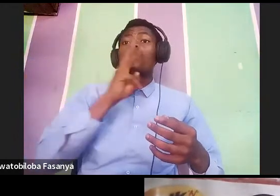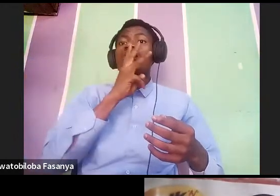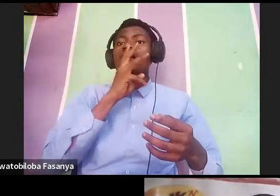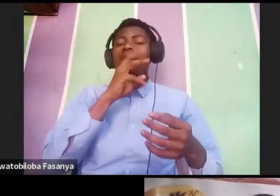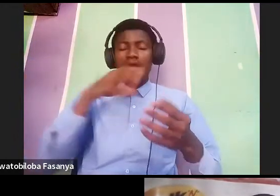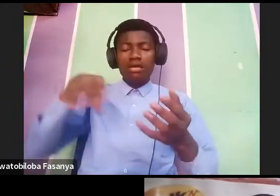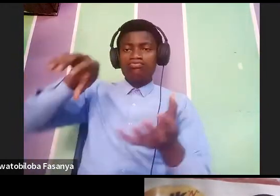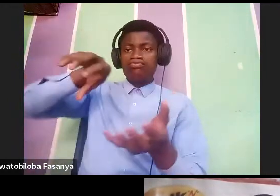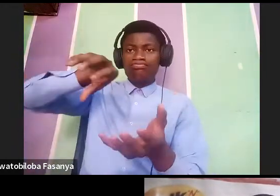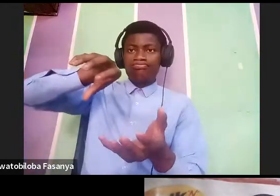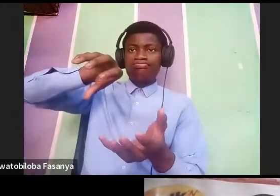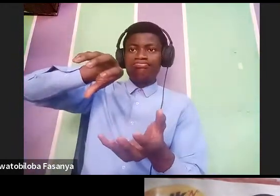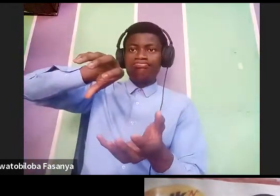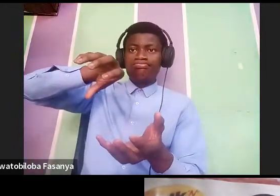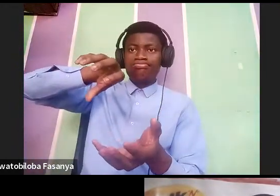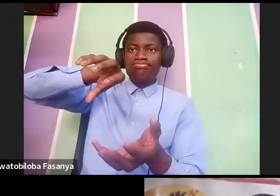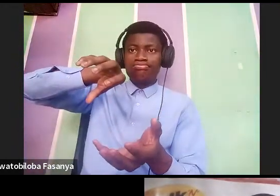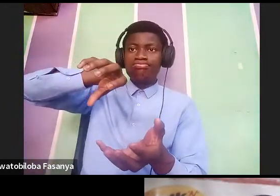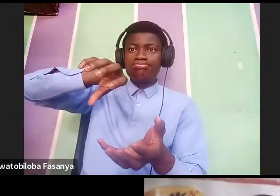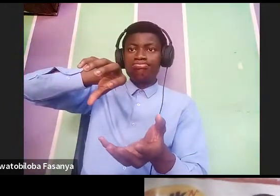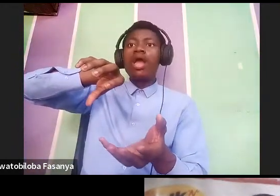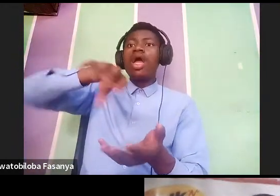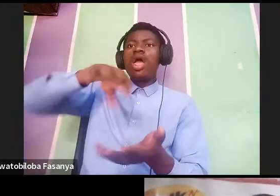so let's use tap for example. So